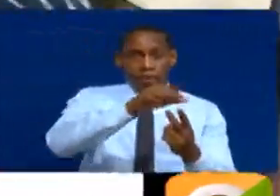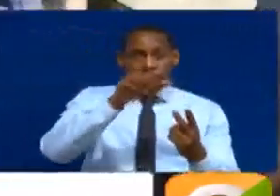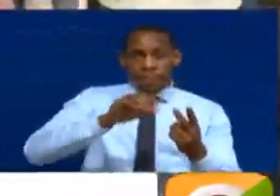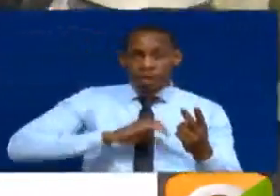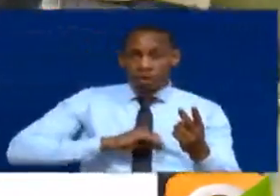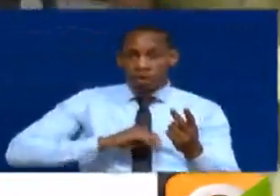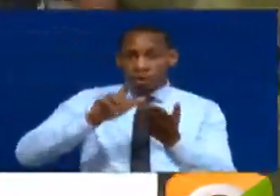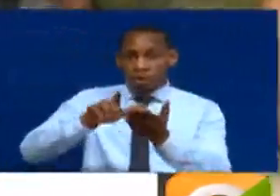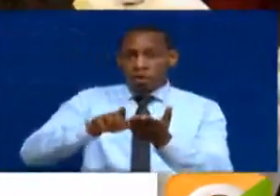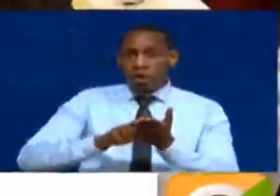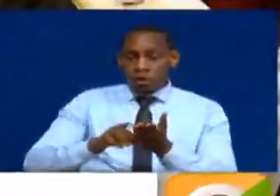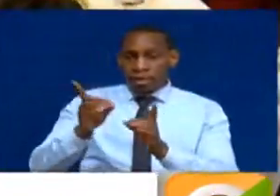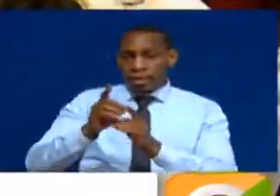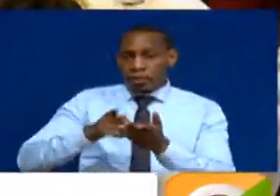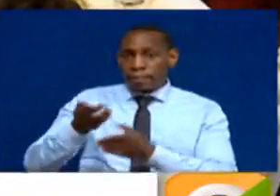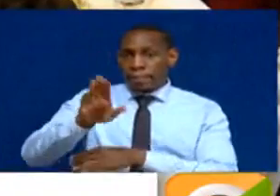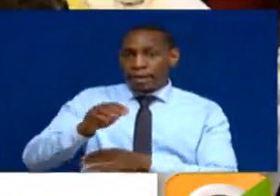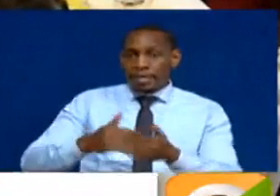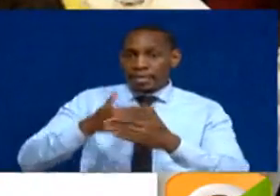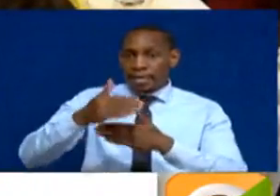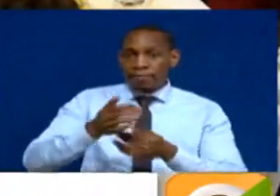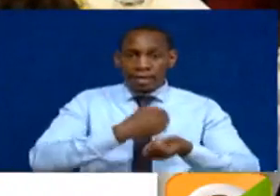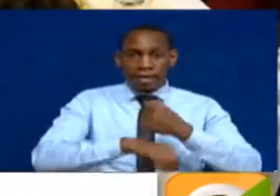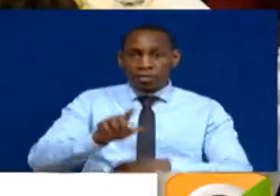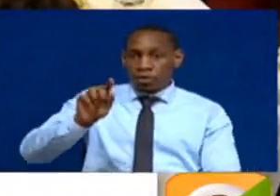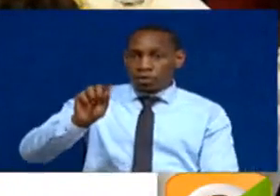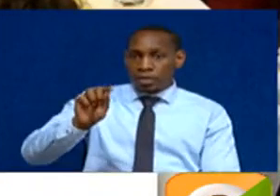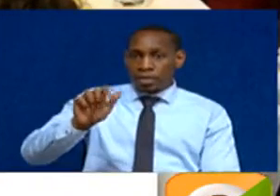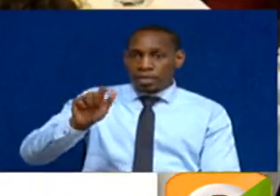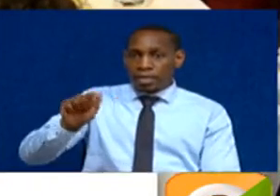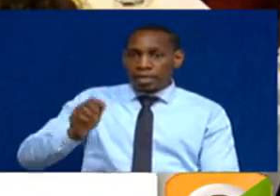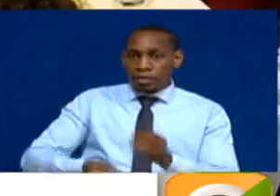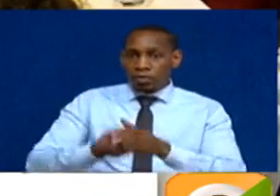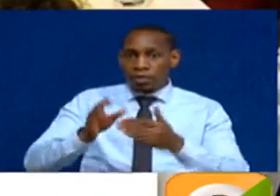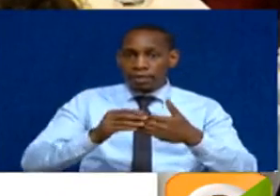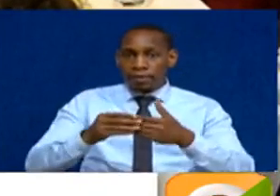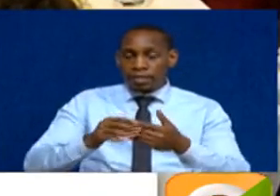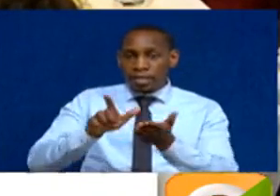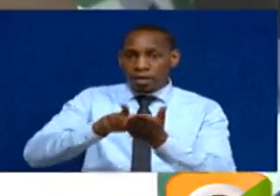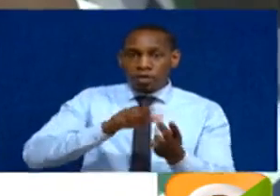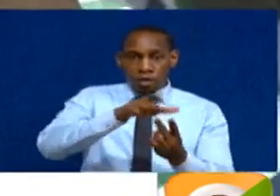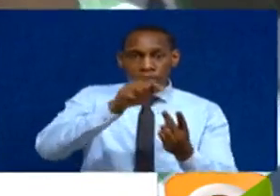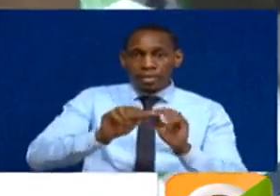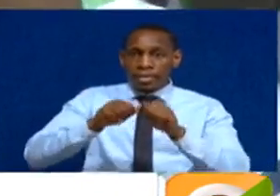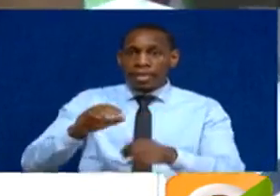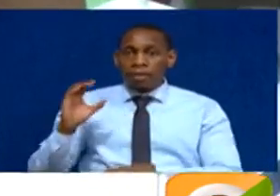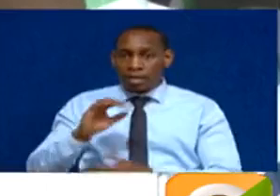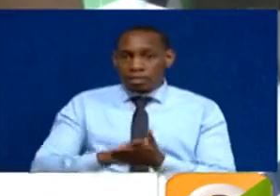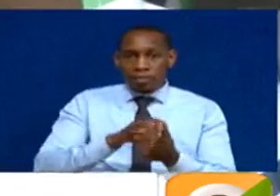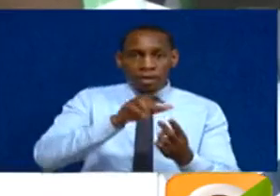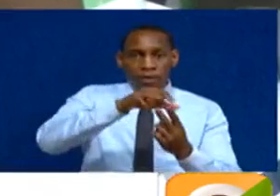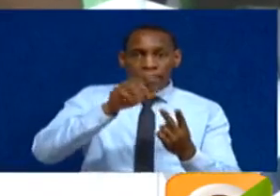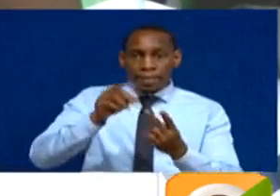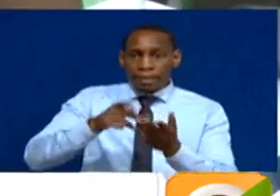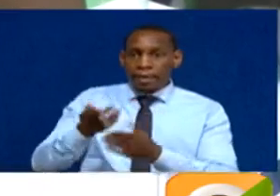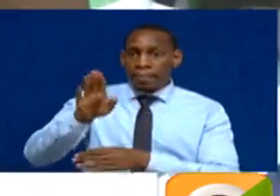their own loan due date. This follows a move by Tala to launch a flexible credit option that enables clients to choose